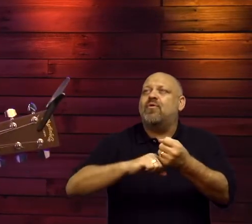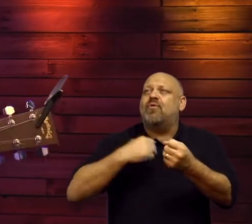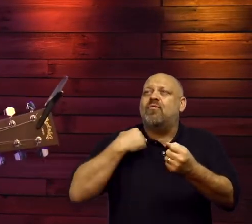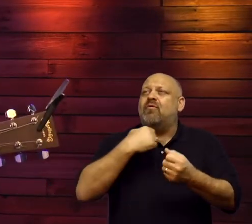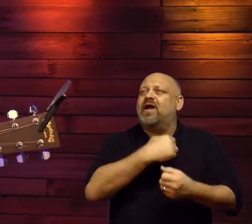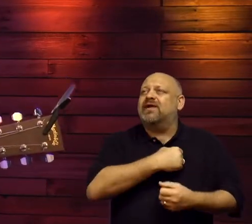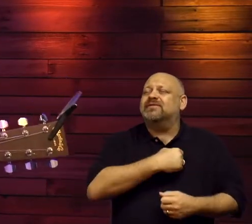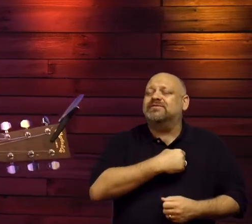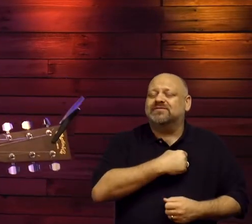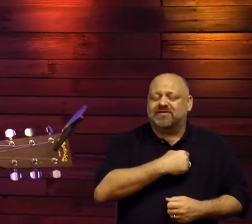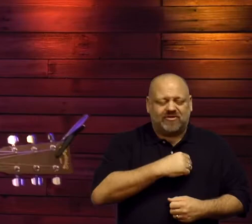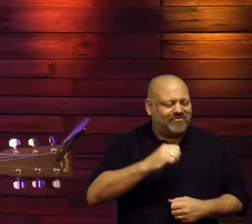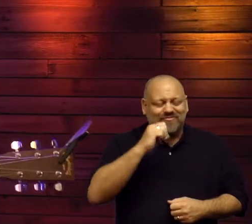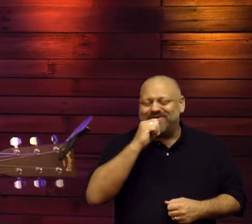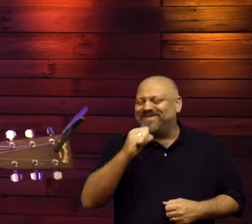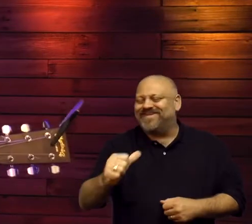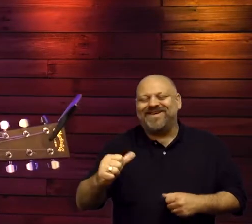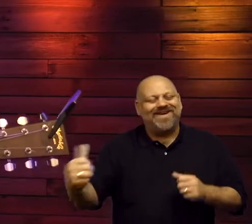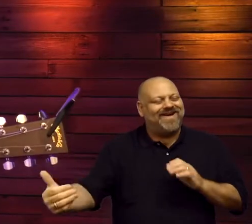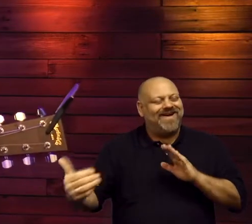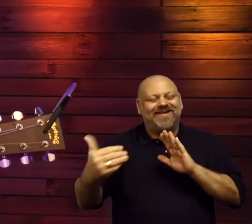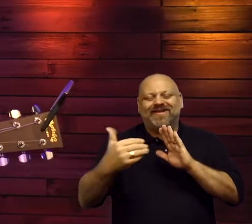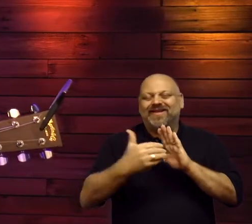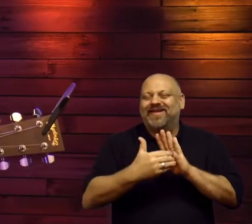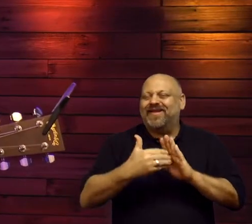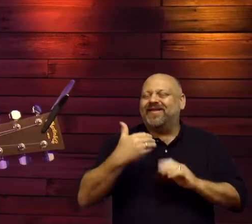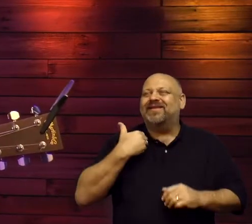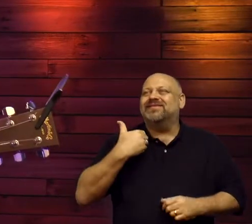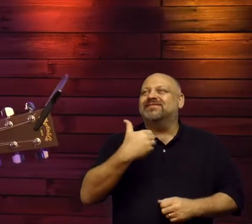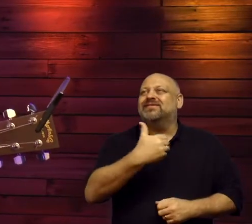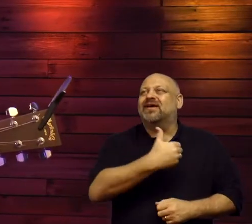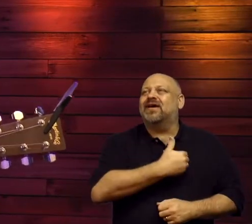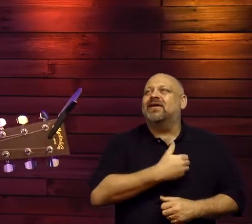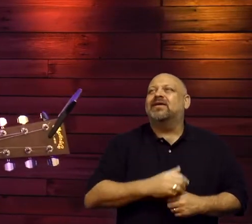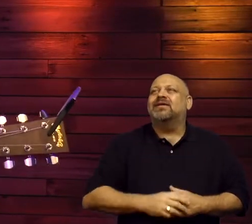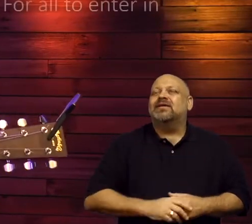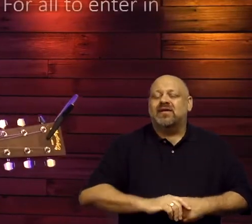are force, you are not.